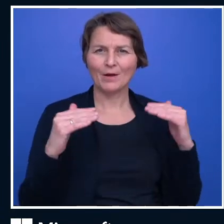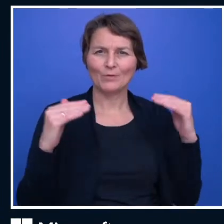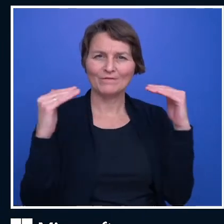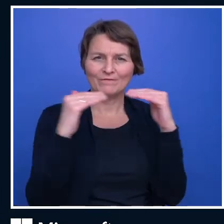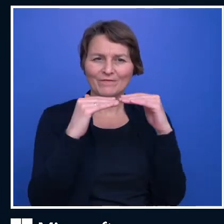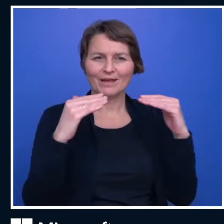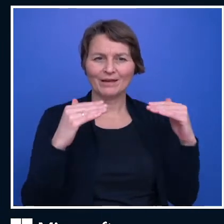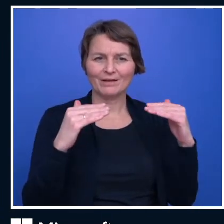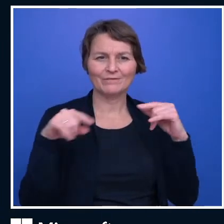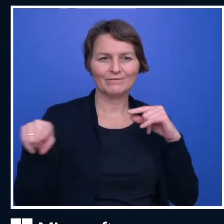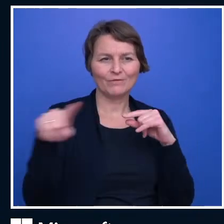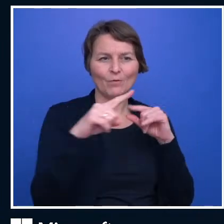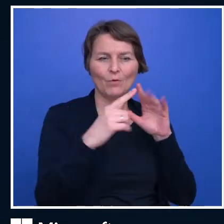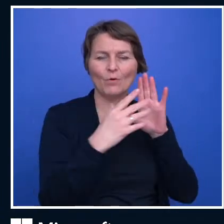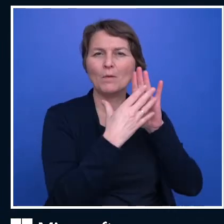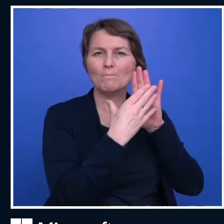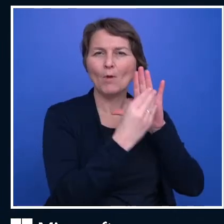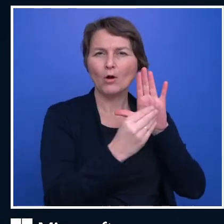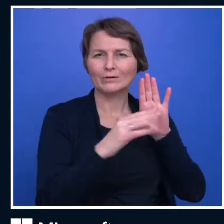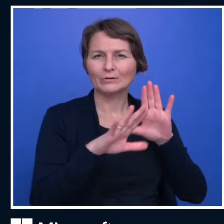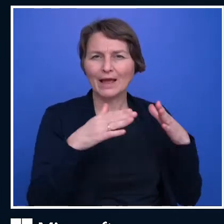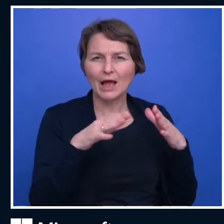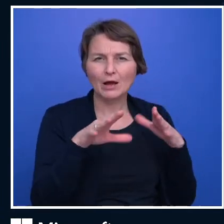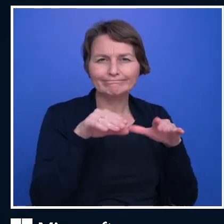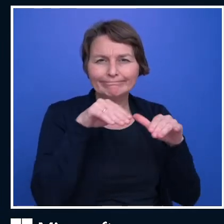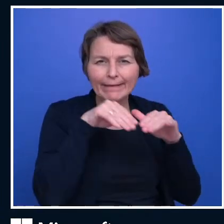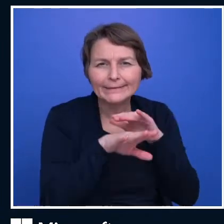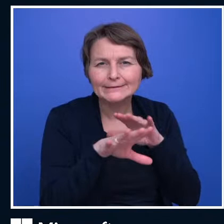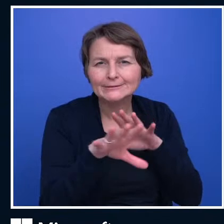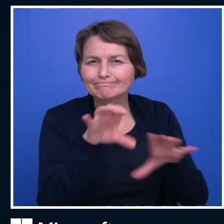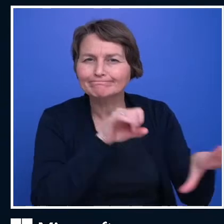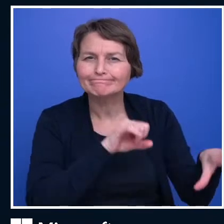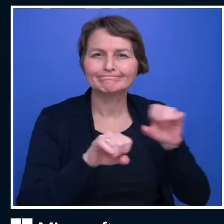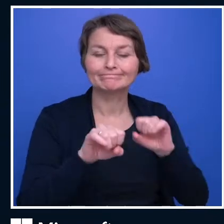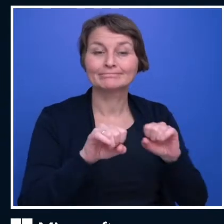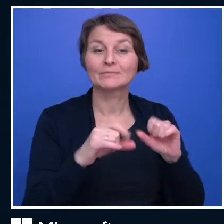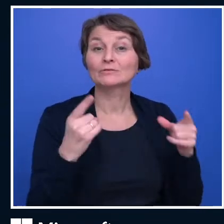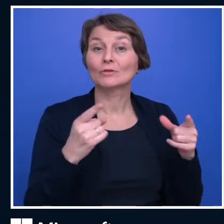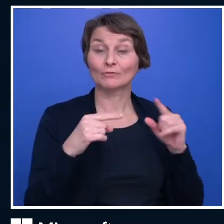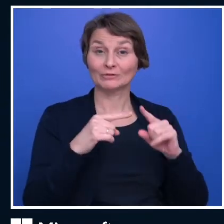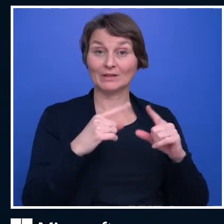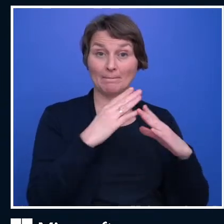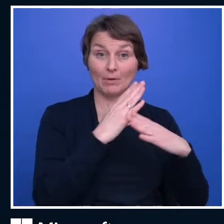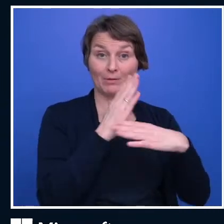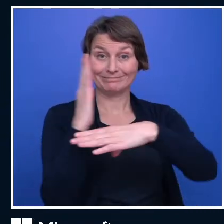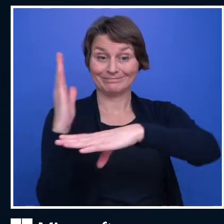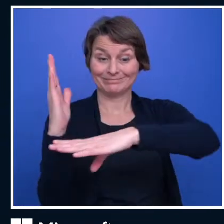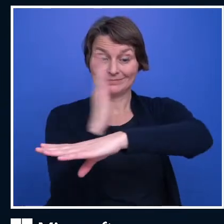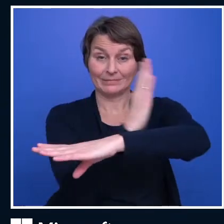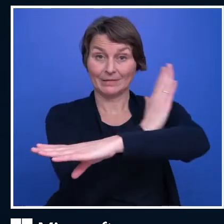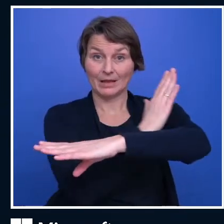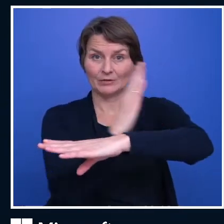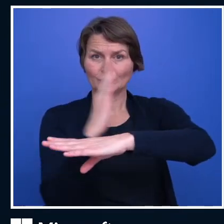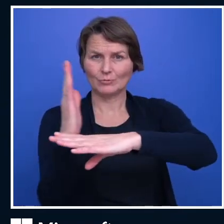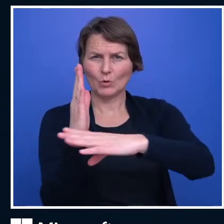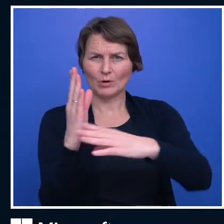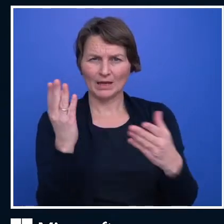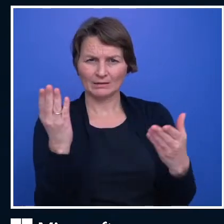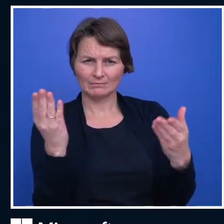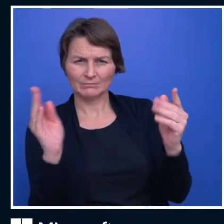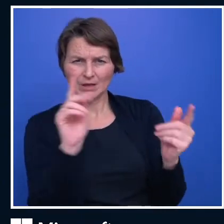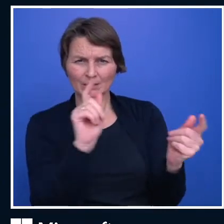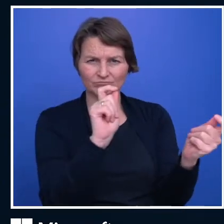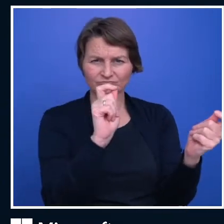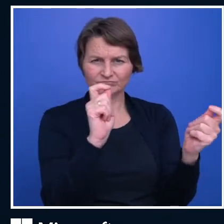So I also want to talk a bit about the mitigation dashboards. So I can very easily compare multiple